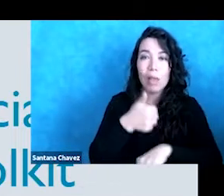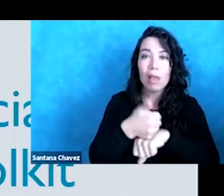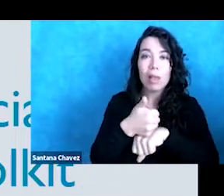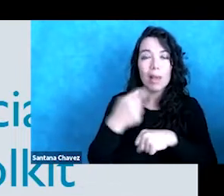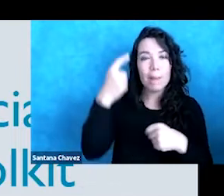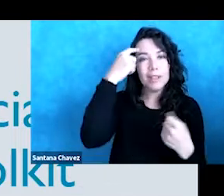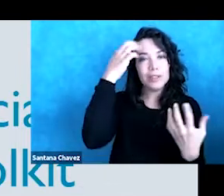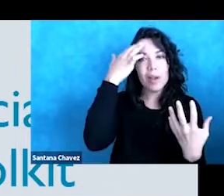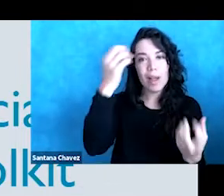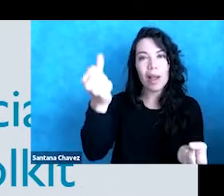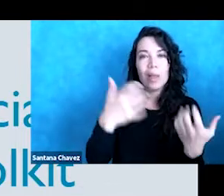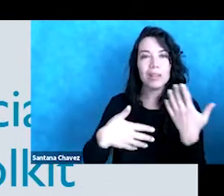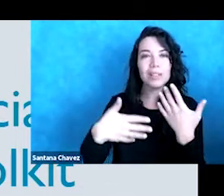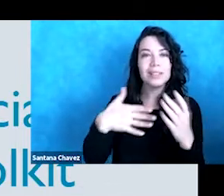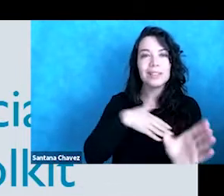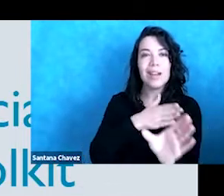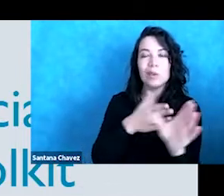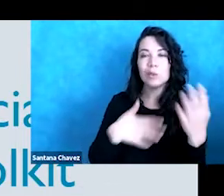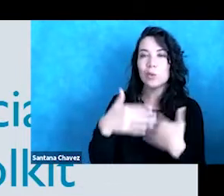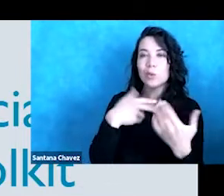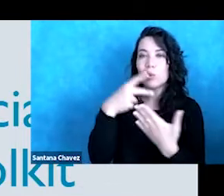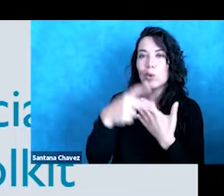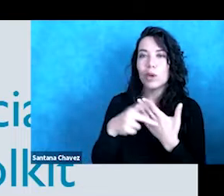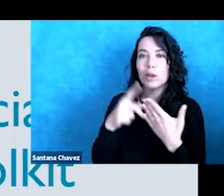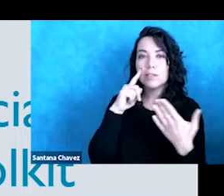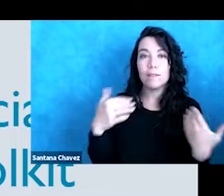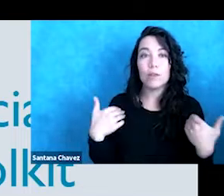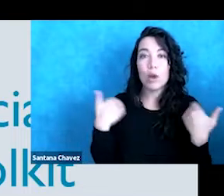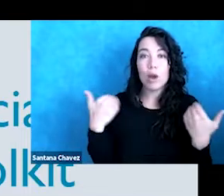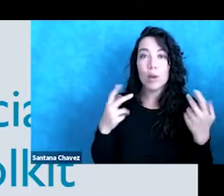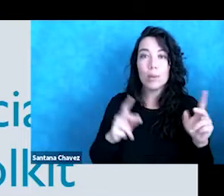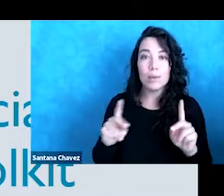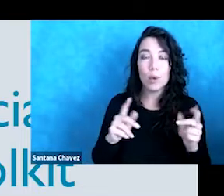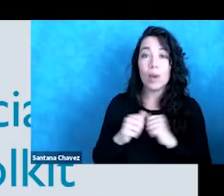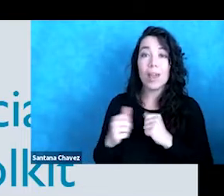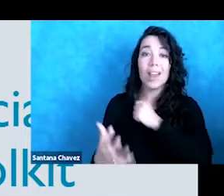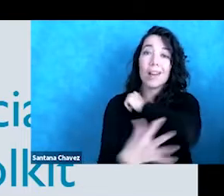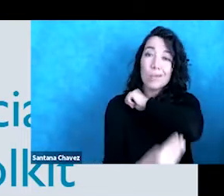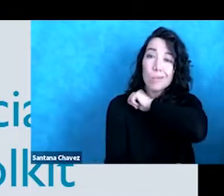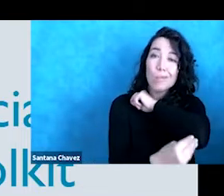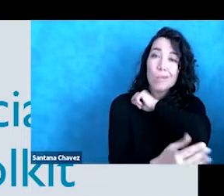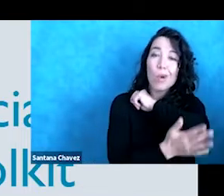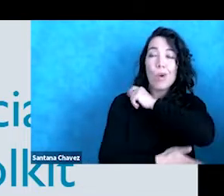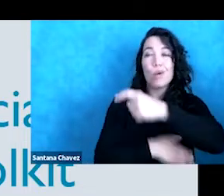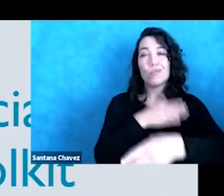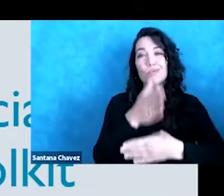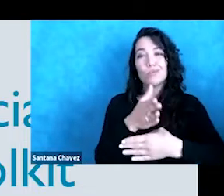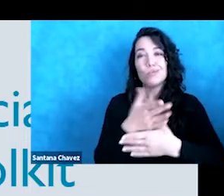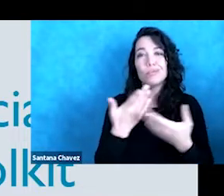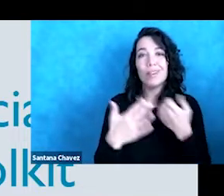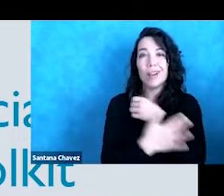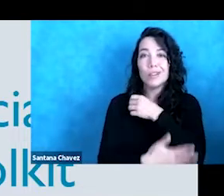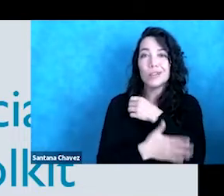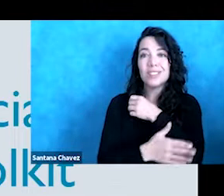programs and activities for youth in low and middle income countries and in conflict affected areas. It's a resource